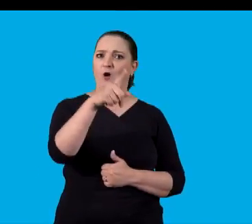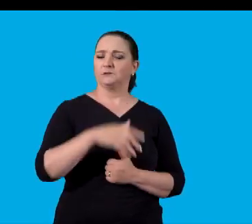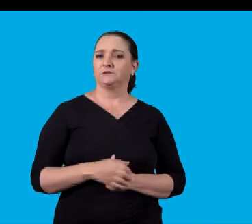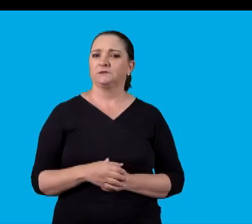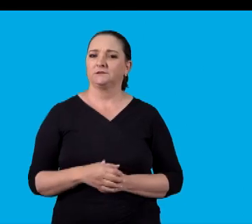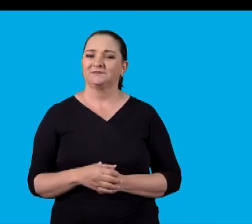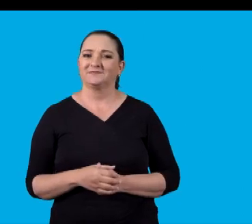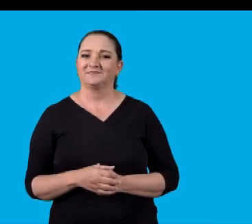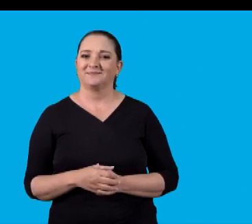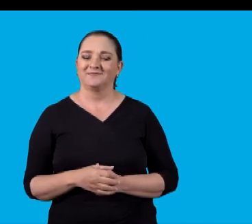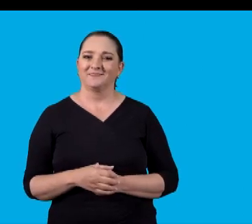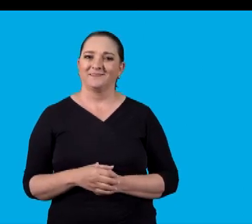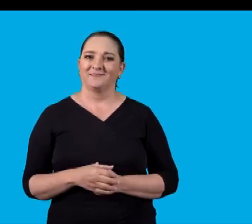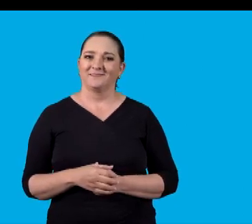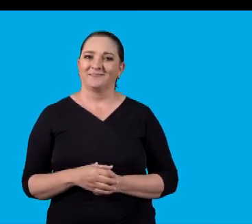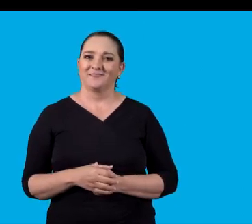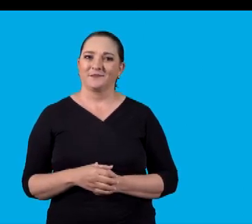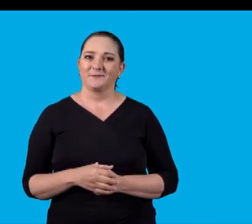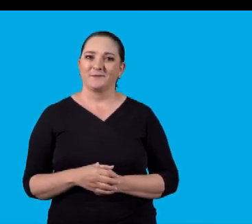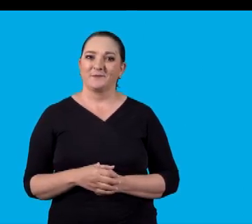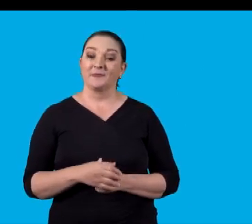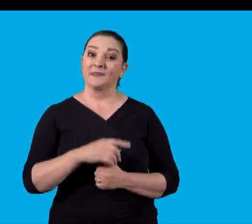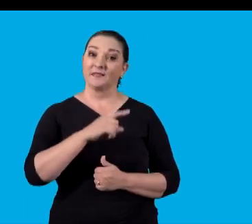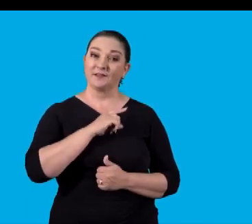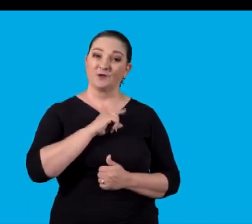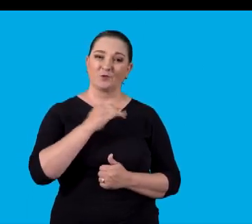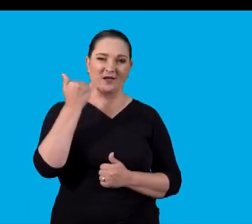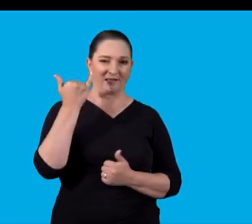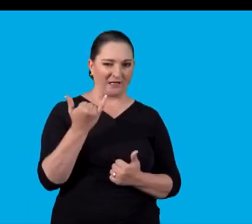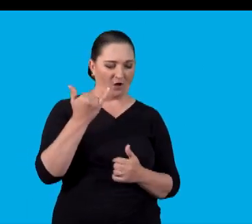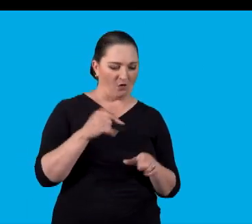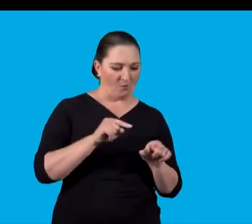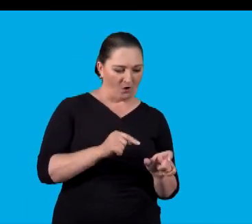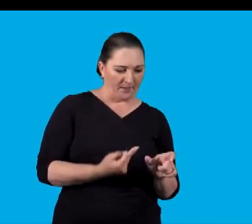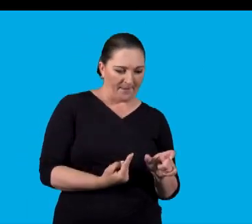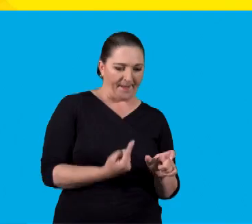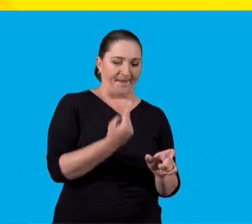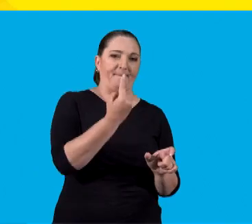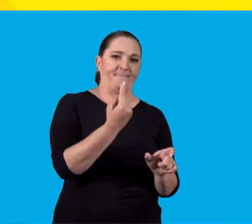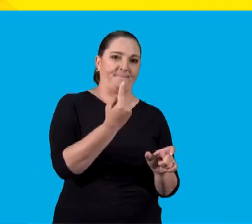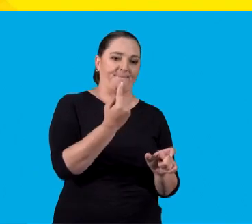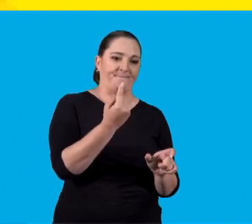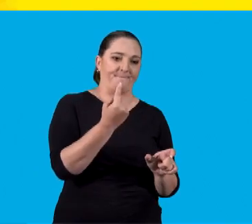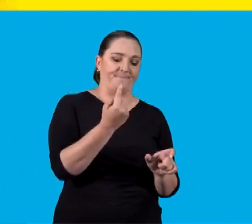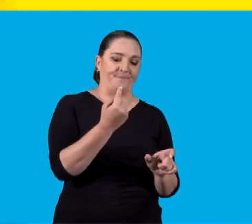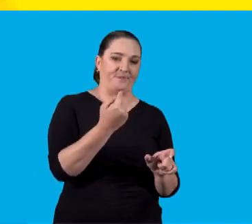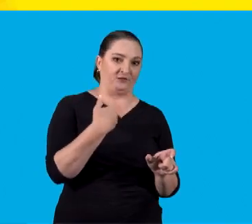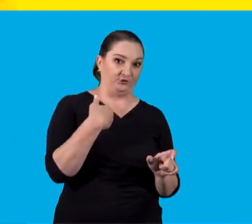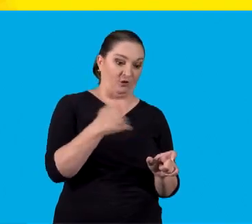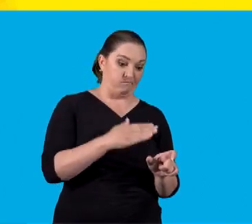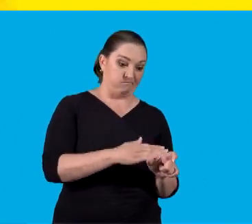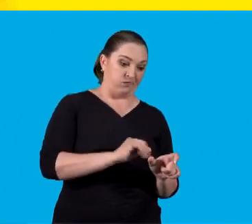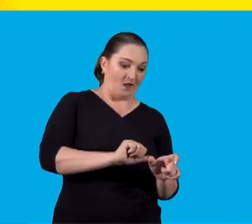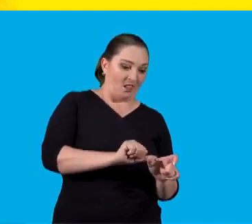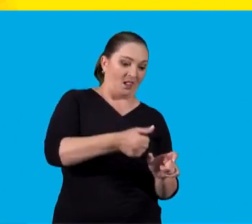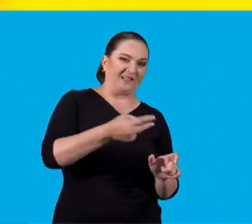correct. Okay, so make sure you get this idea that when we do the bottom-up approach, we start from